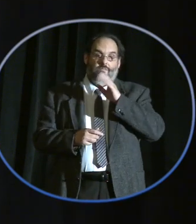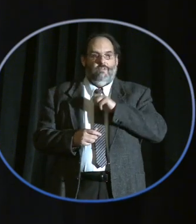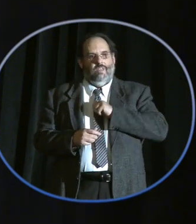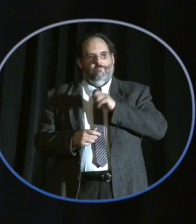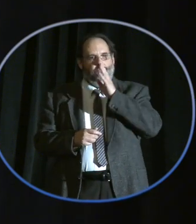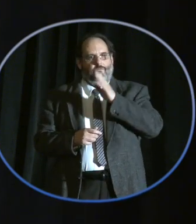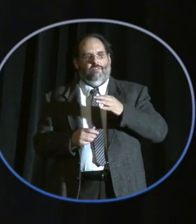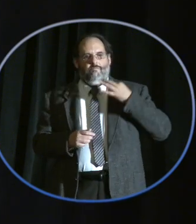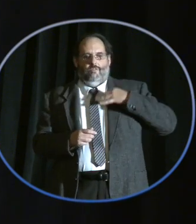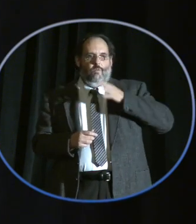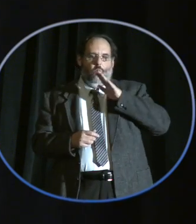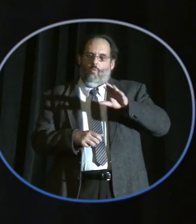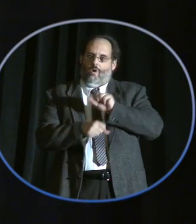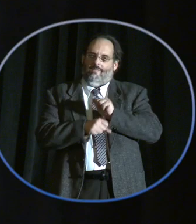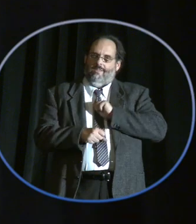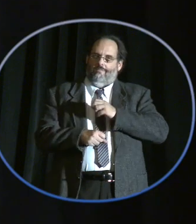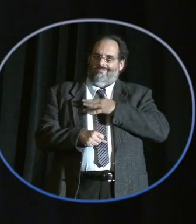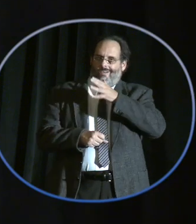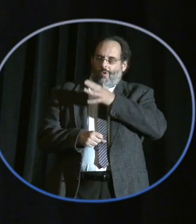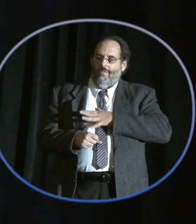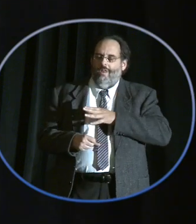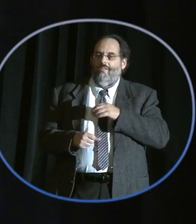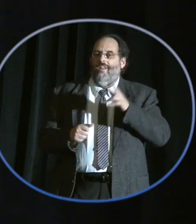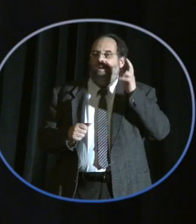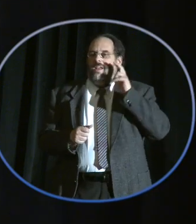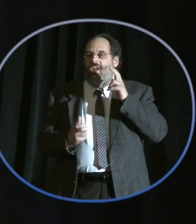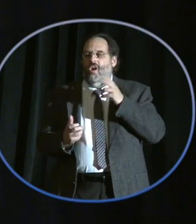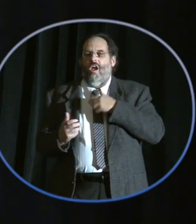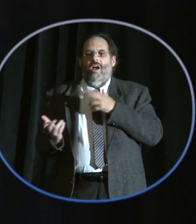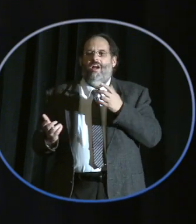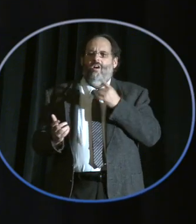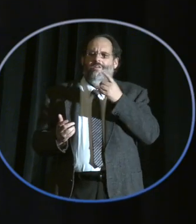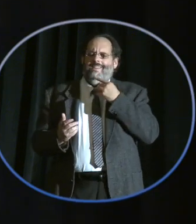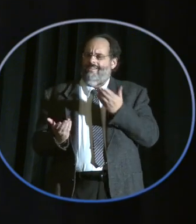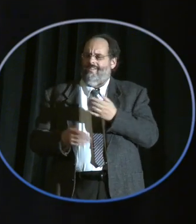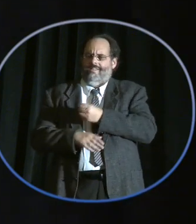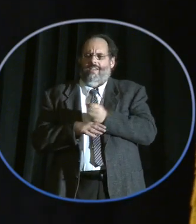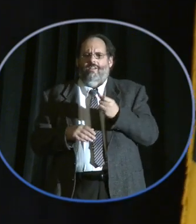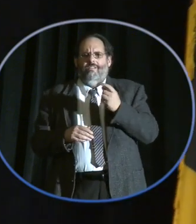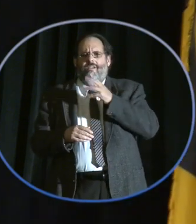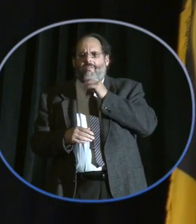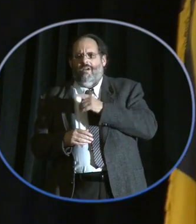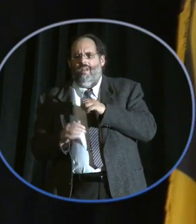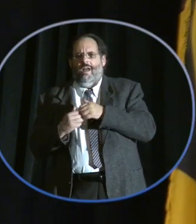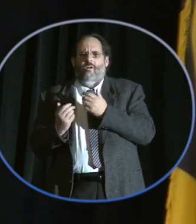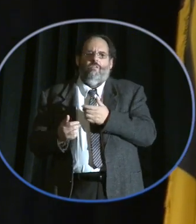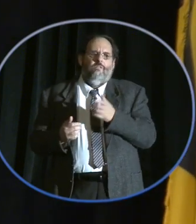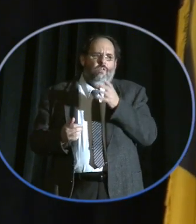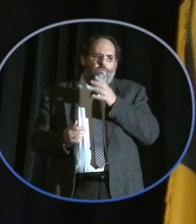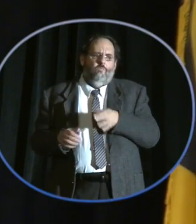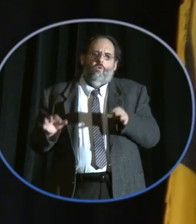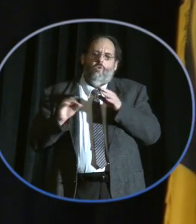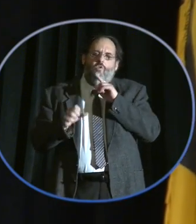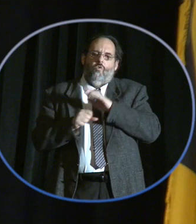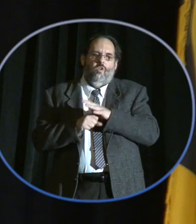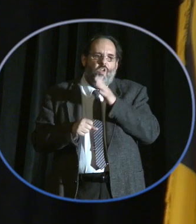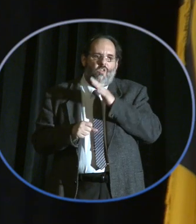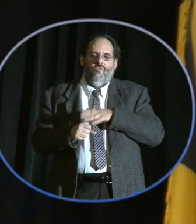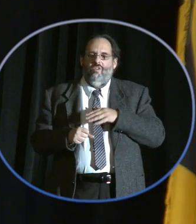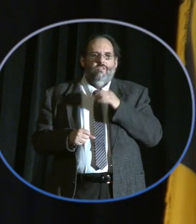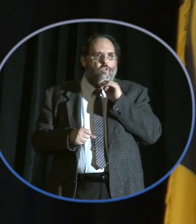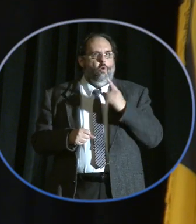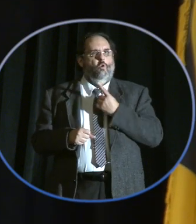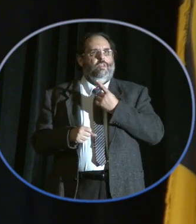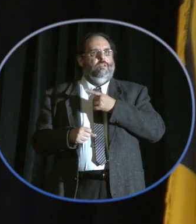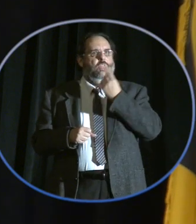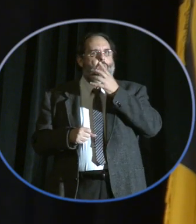from her amazing work. Every time I hear Nike speak, she always talks about how important it is for her to make sure she isn't the only Black